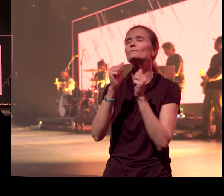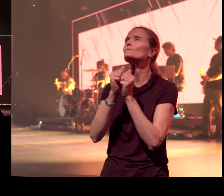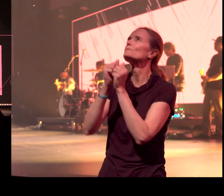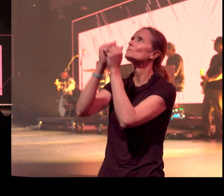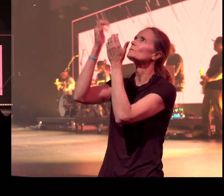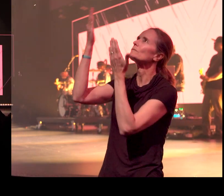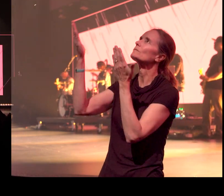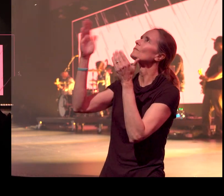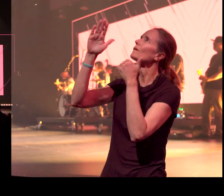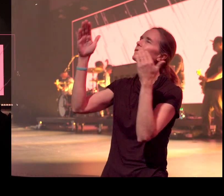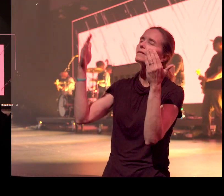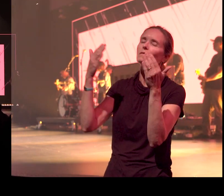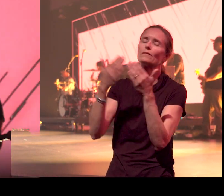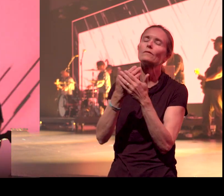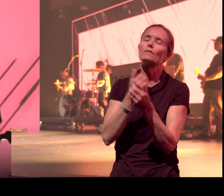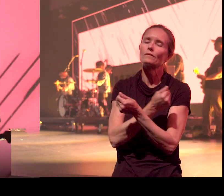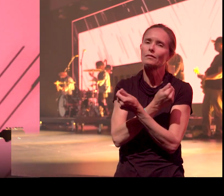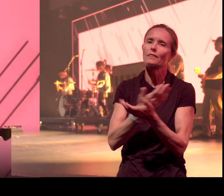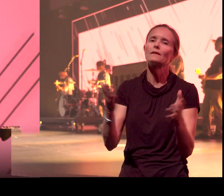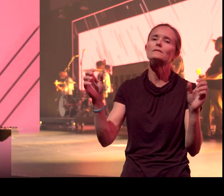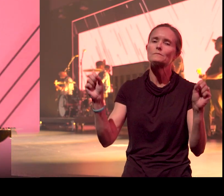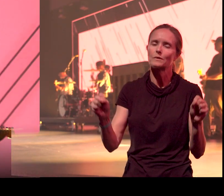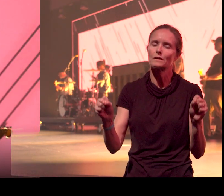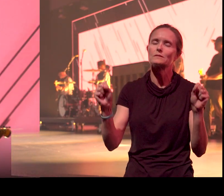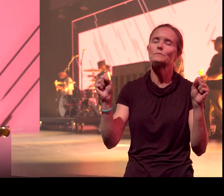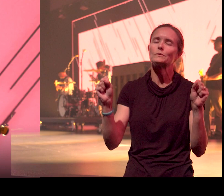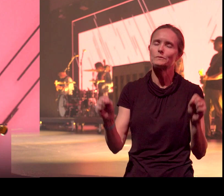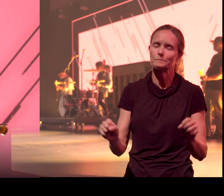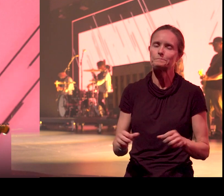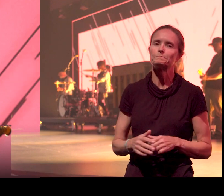I know with you all things are